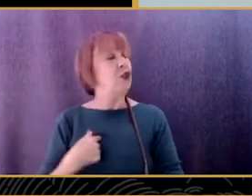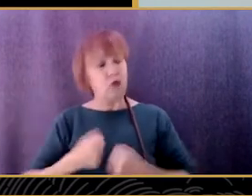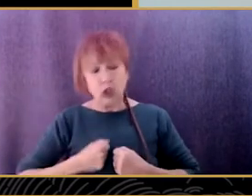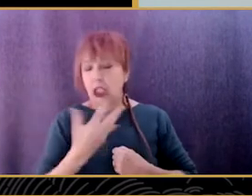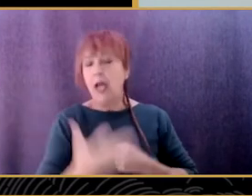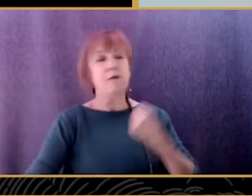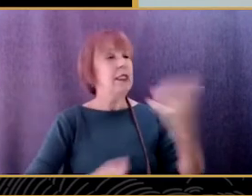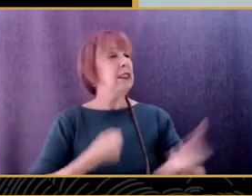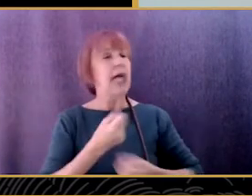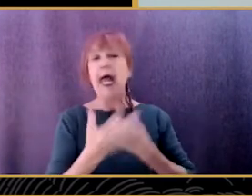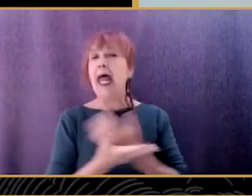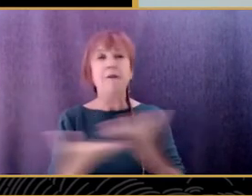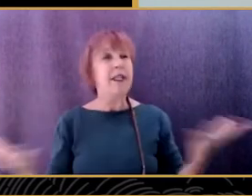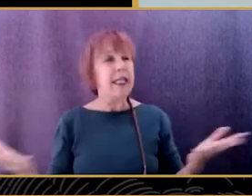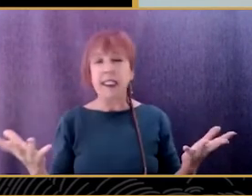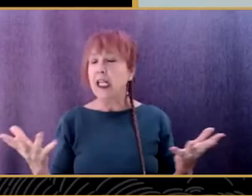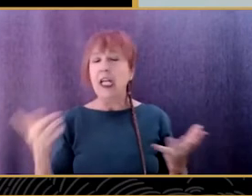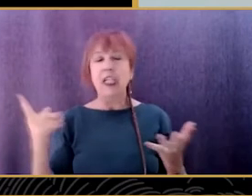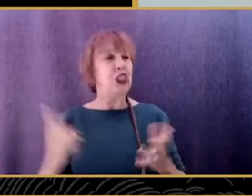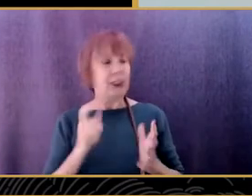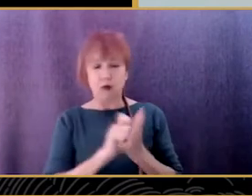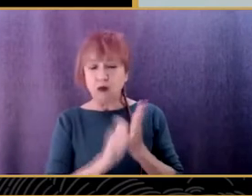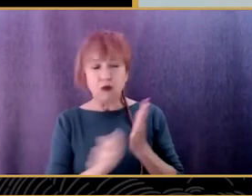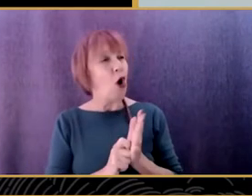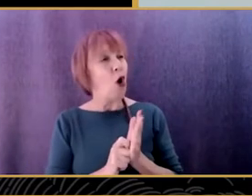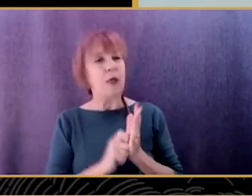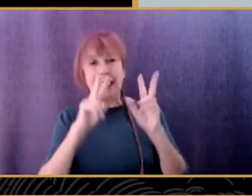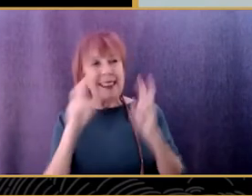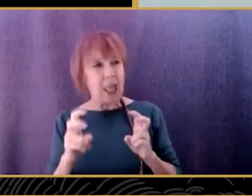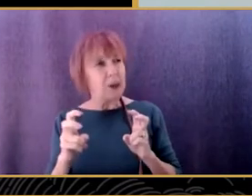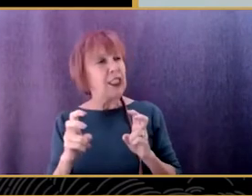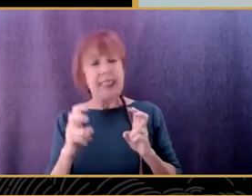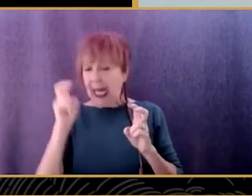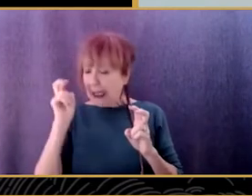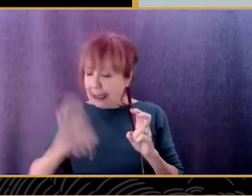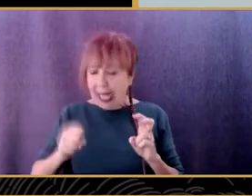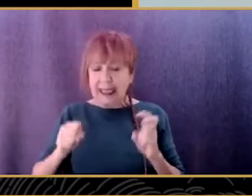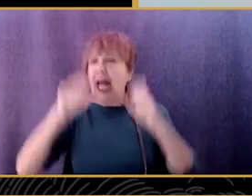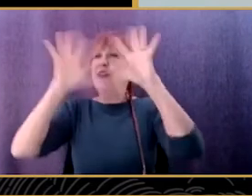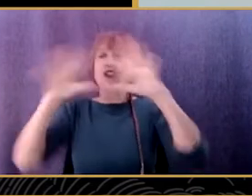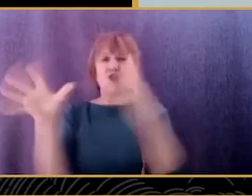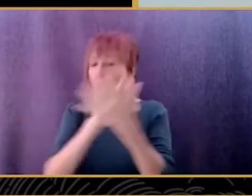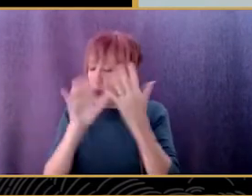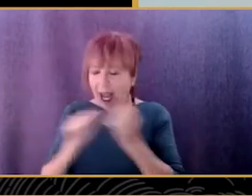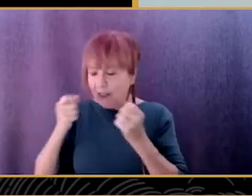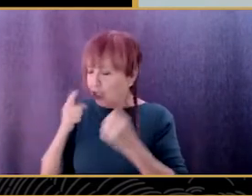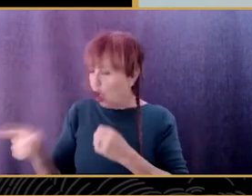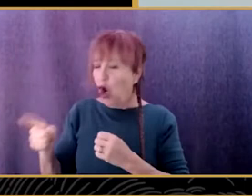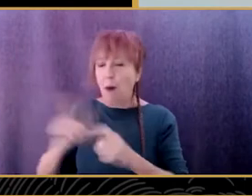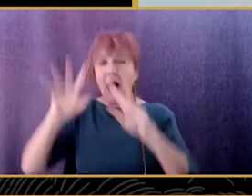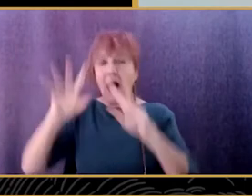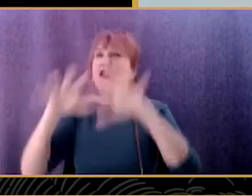with everything she offered to the subjects in those poems Even as they were ravaged by the storm, even the storm itself